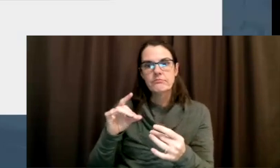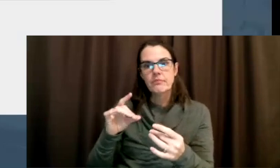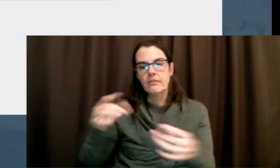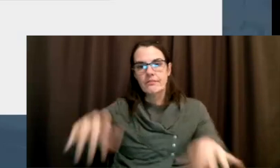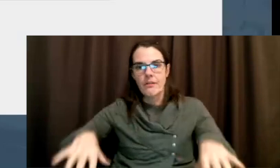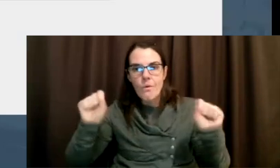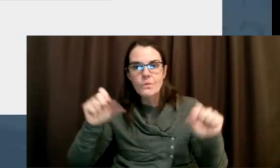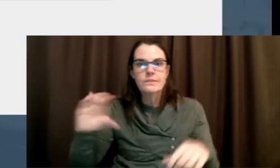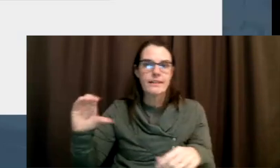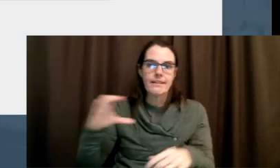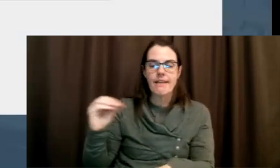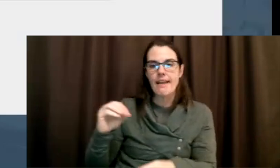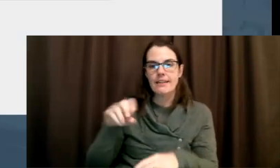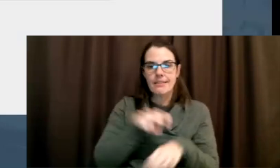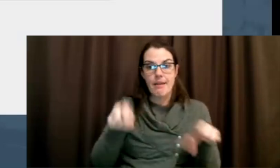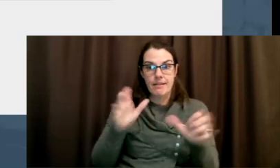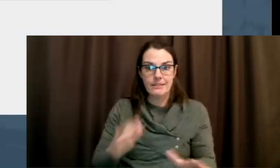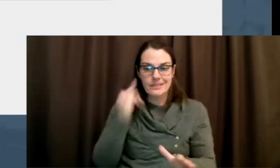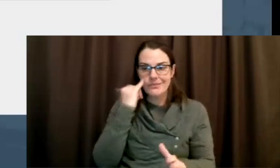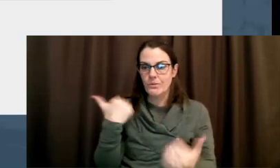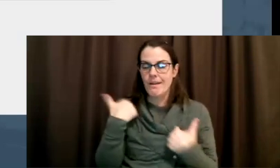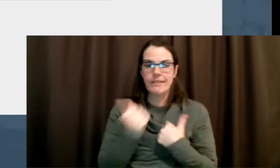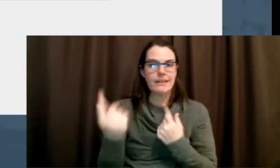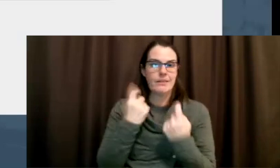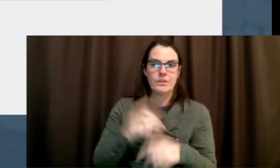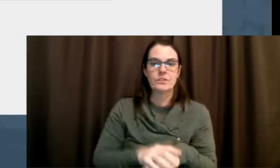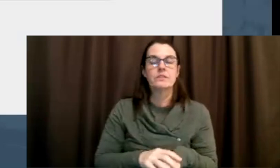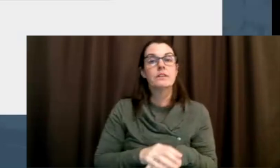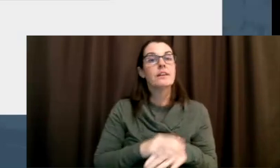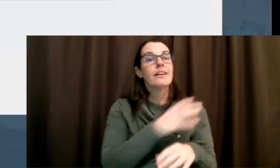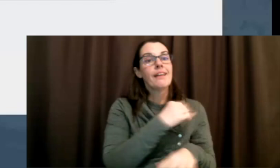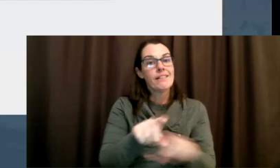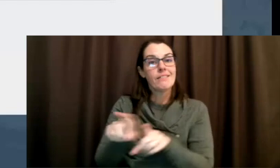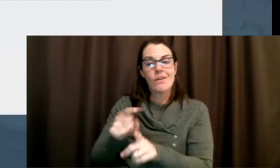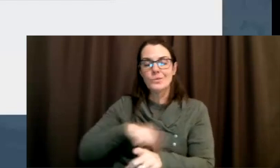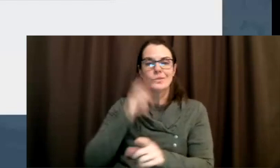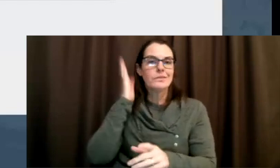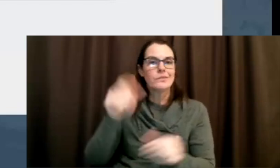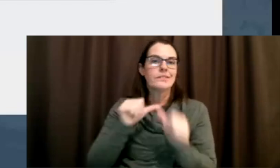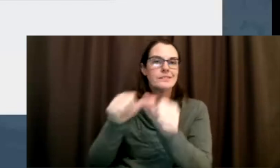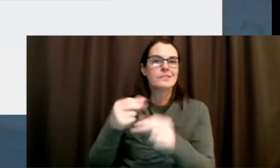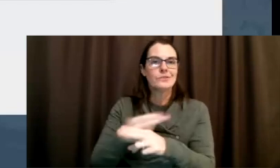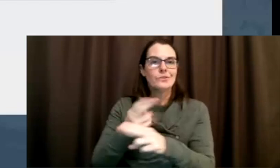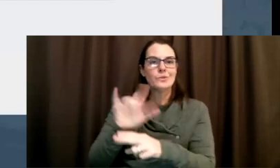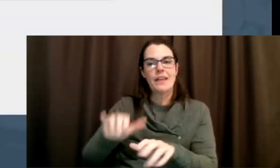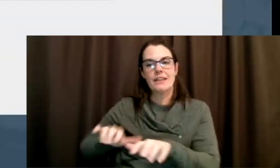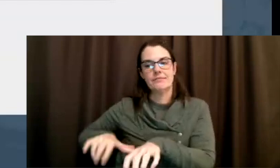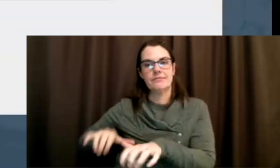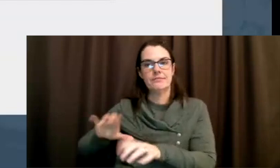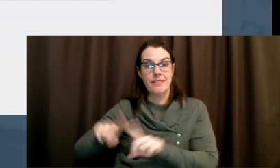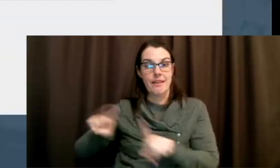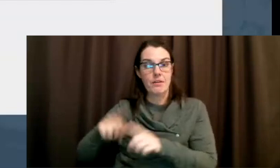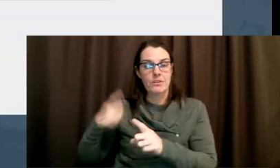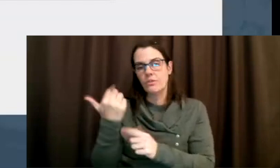questions. And as we have been already, we're going to continue to use that chat box to share out resources throughout the